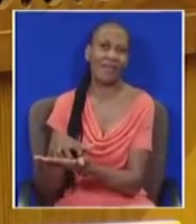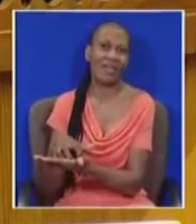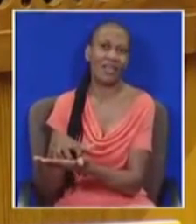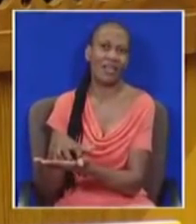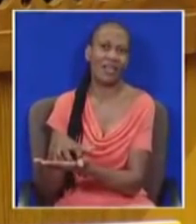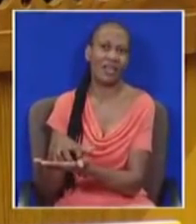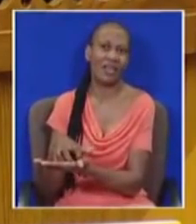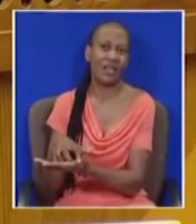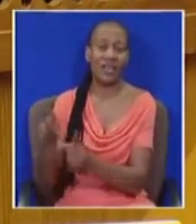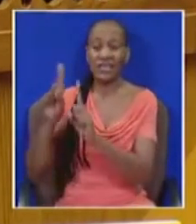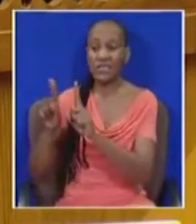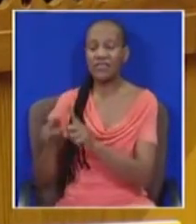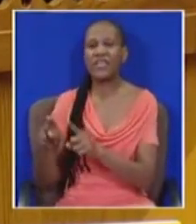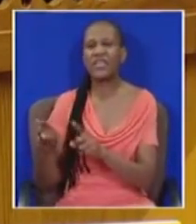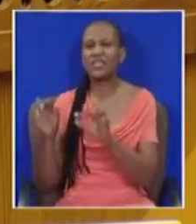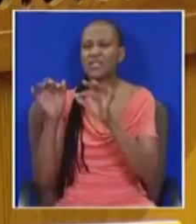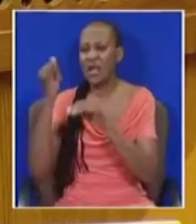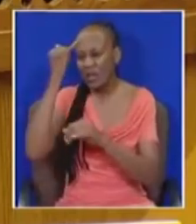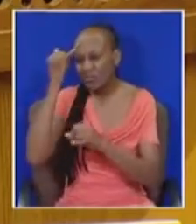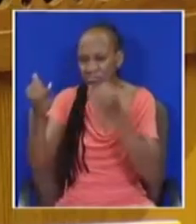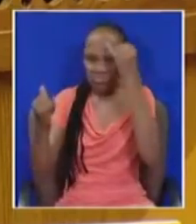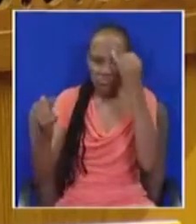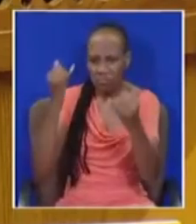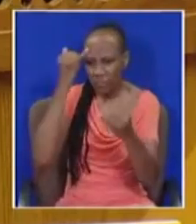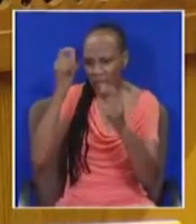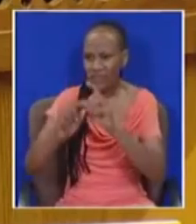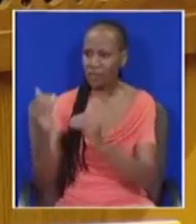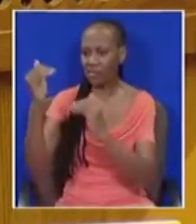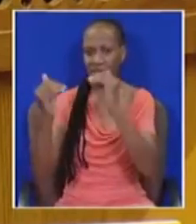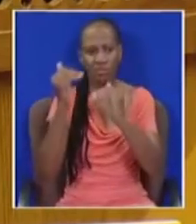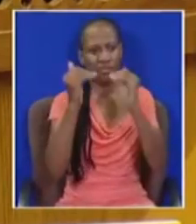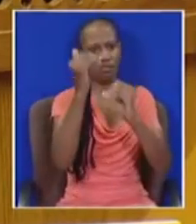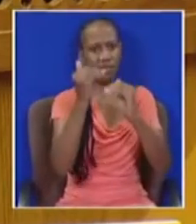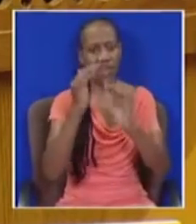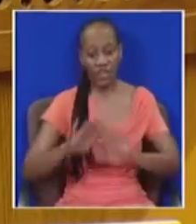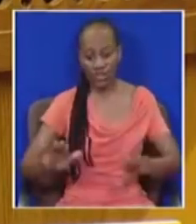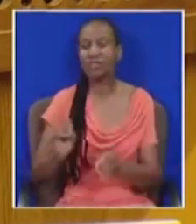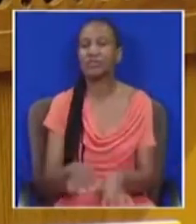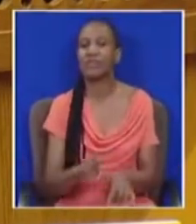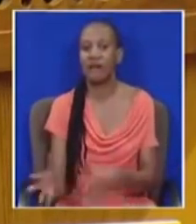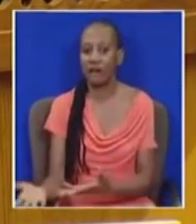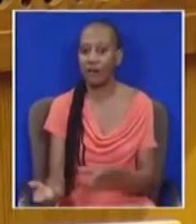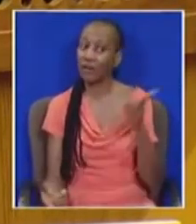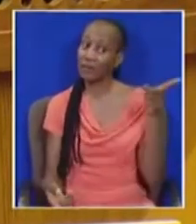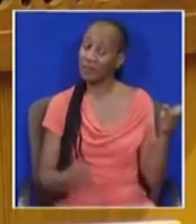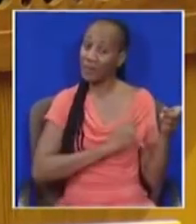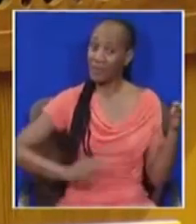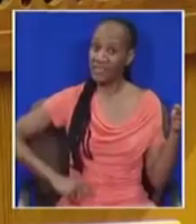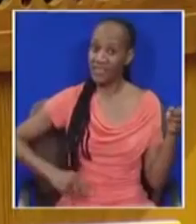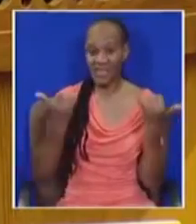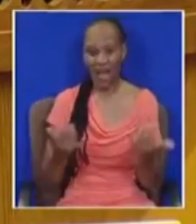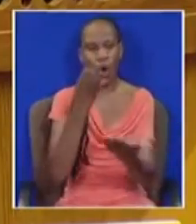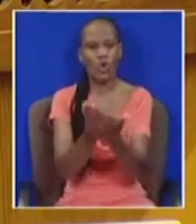militant union interests are placed before the interests of our children. He has inherited an